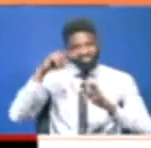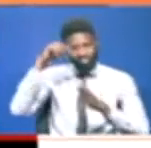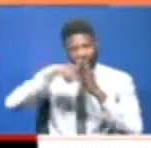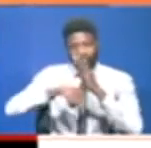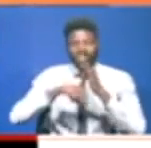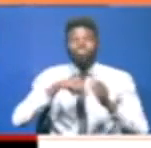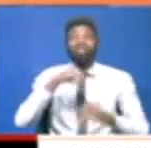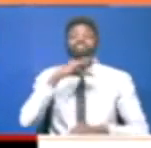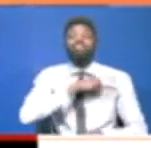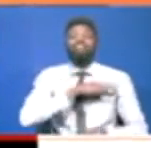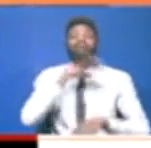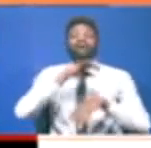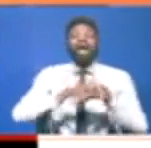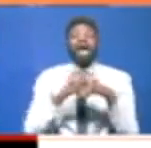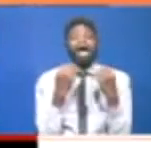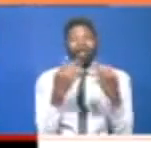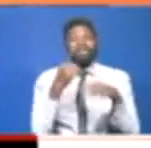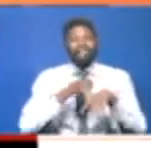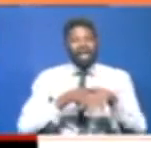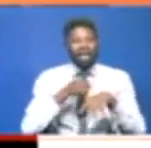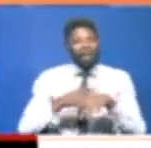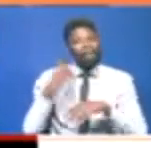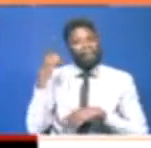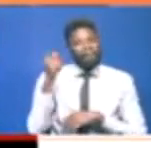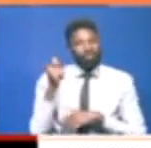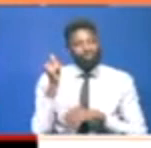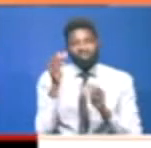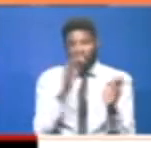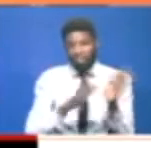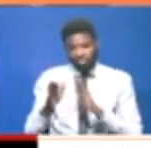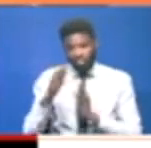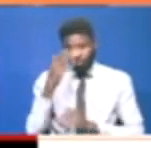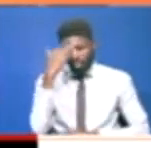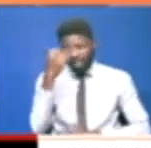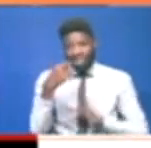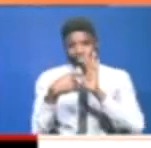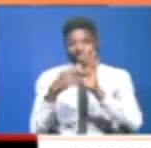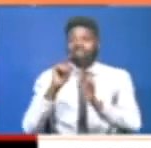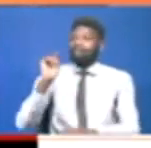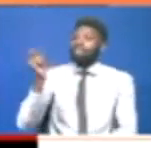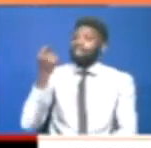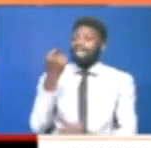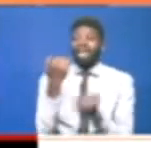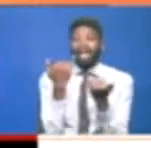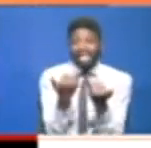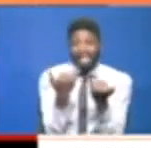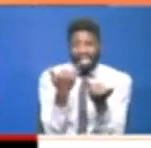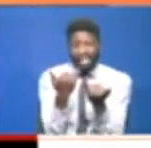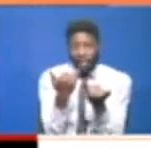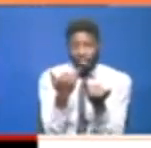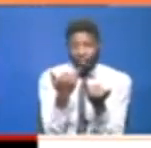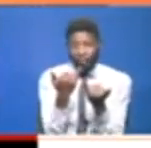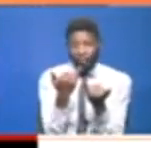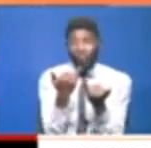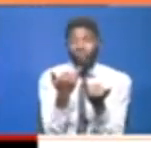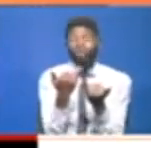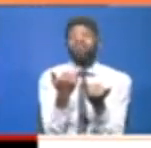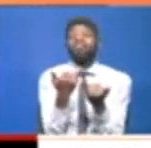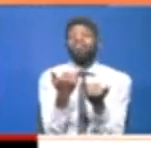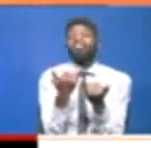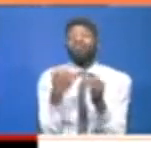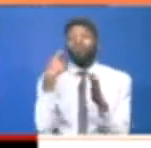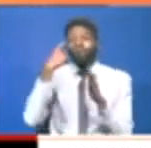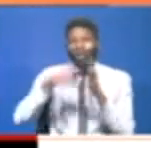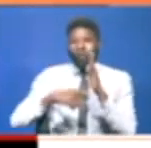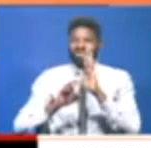your pension scheme is because, for example, in Kenya now, the inflation is almost clocking 7%. Yes, it is. And so if